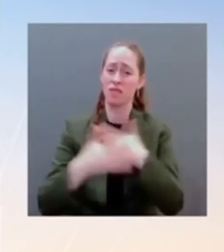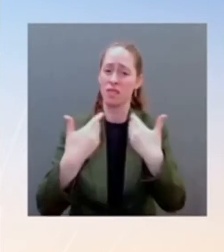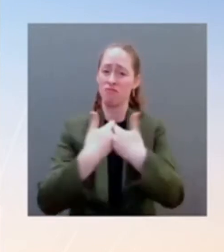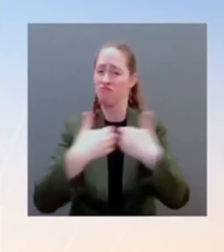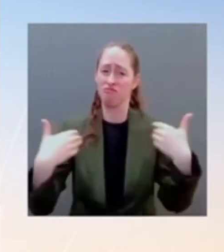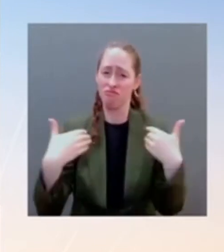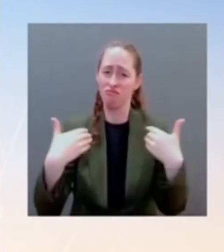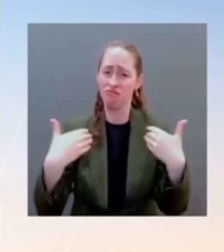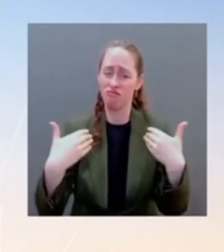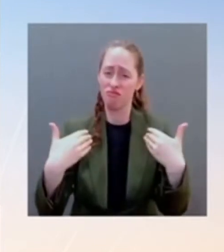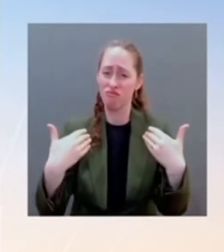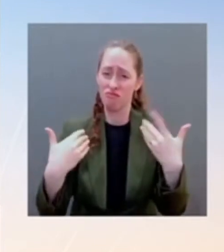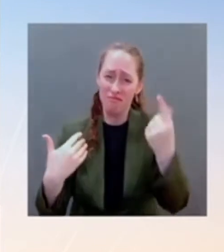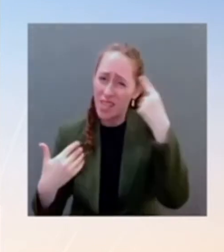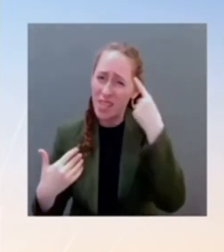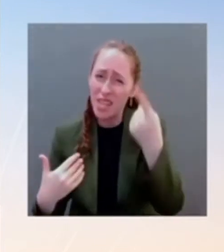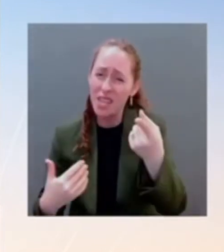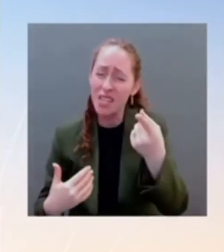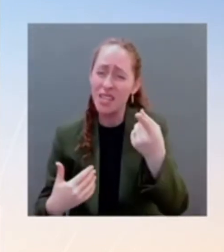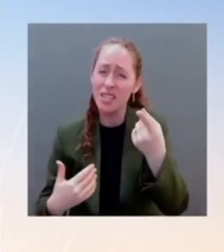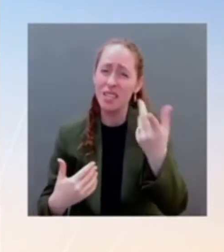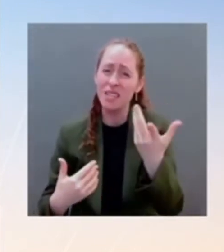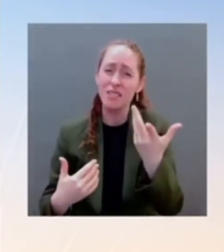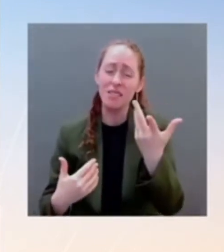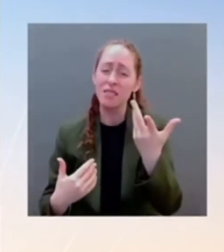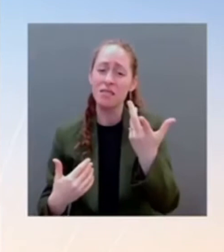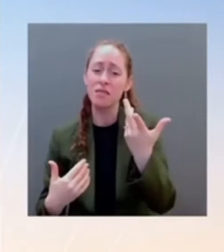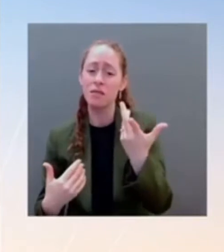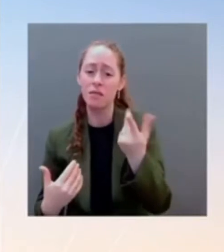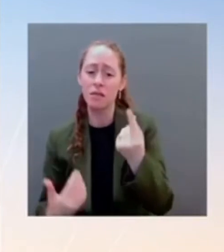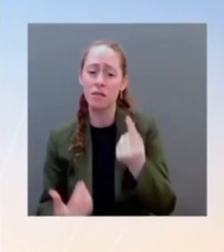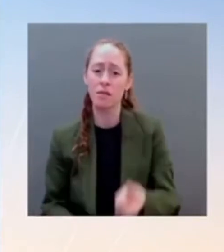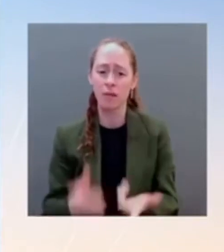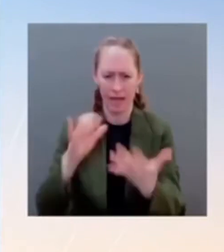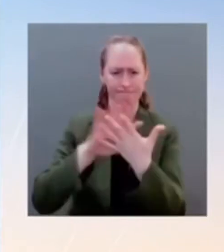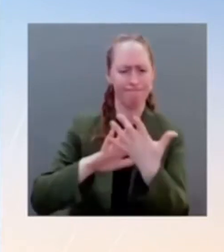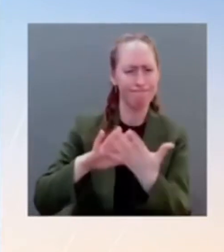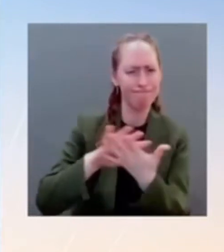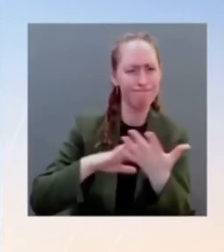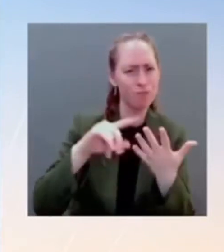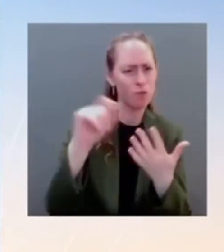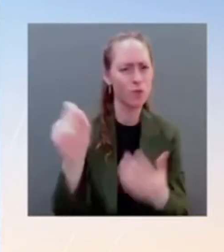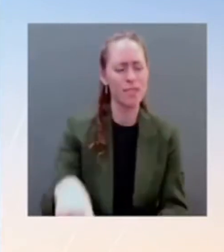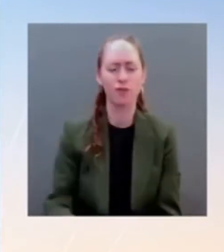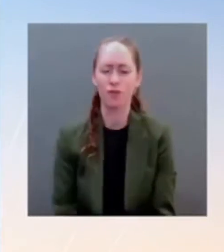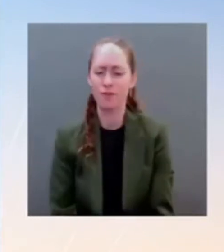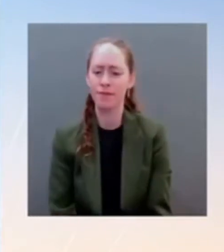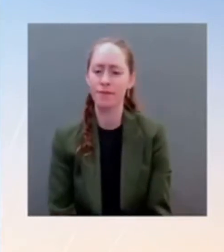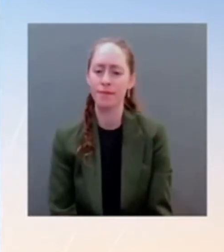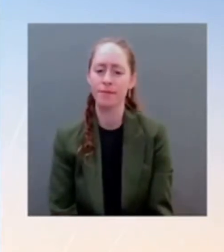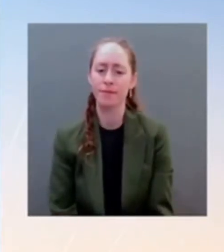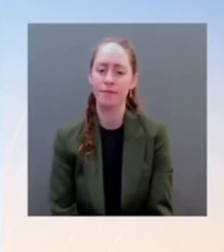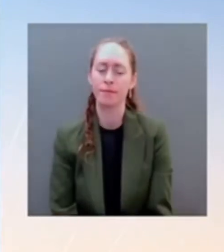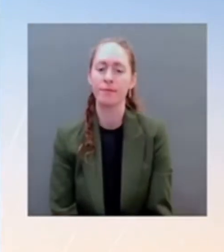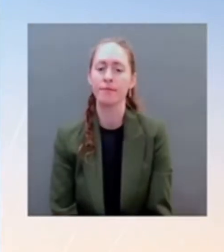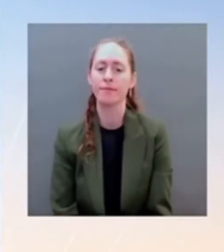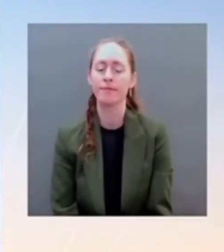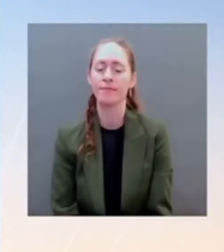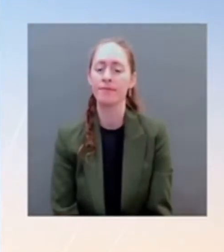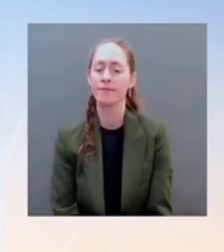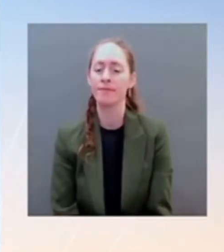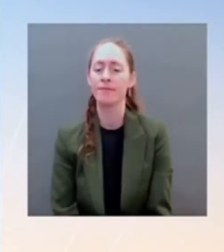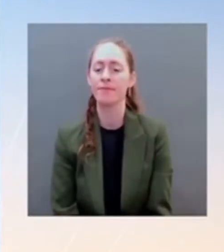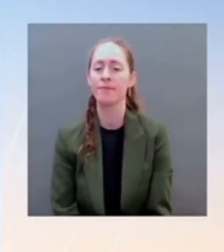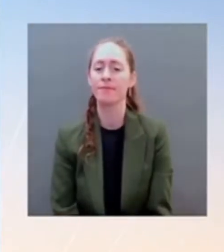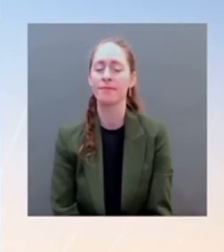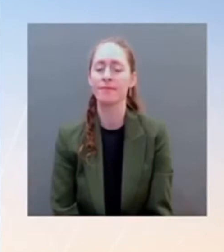their pay-to-slave reward system? And I have a follow-up question. Okay. Well, I would just note that I spoke to this last week on Wednesday,